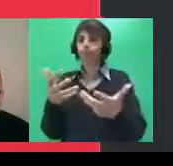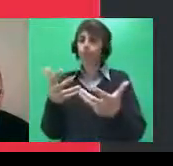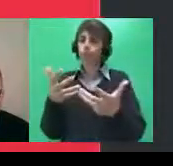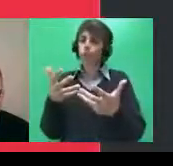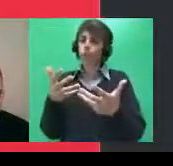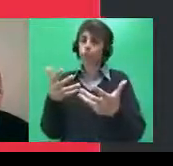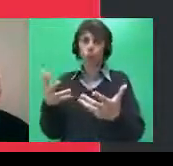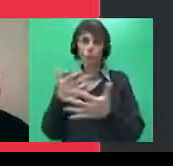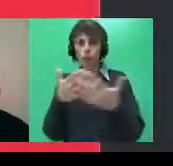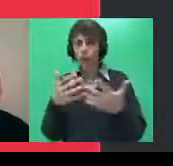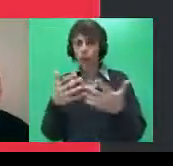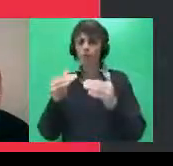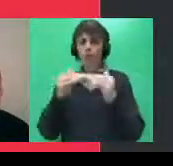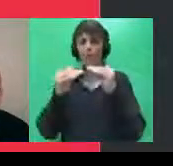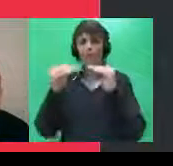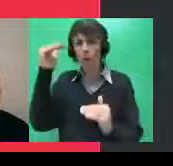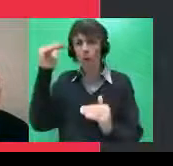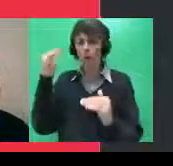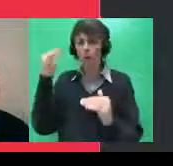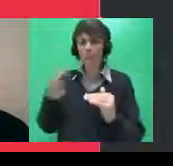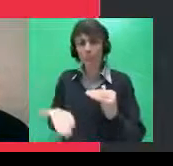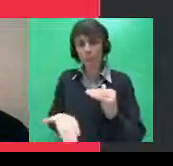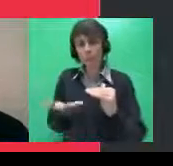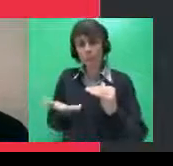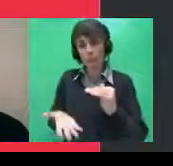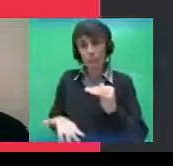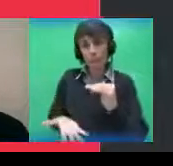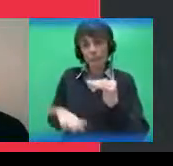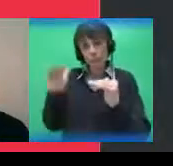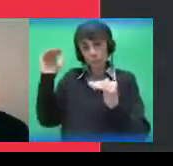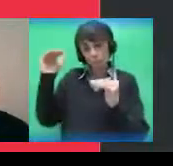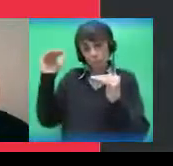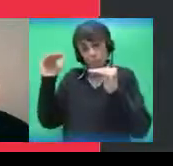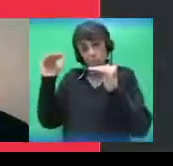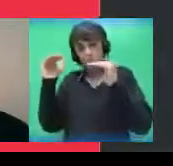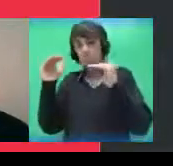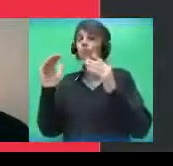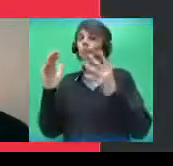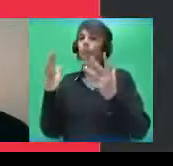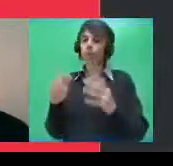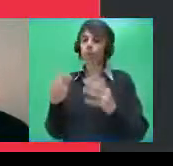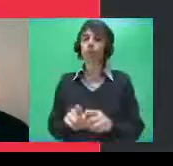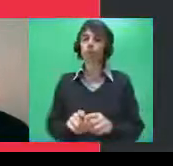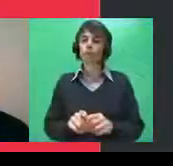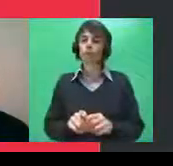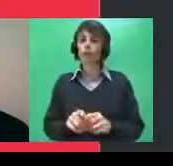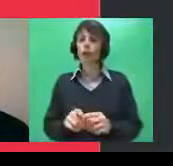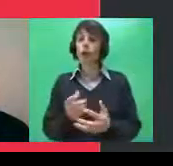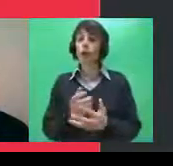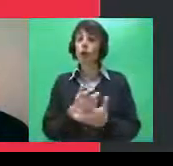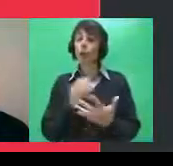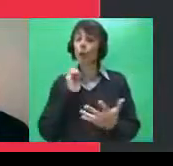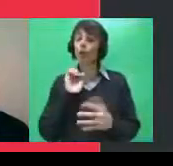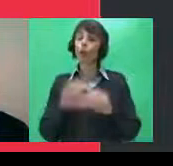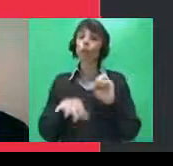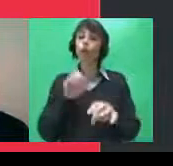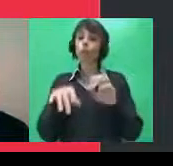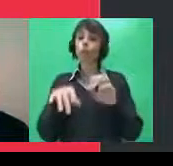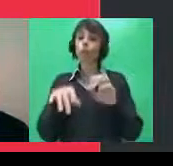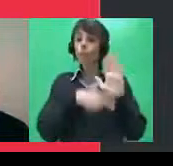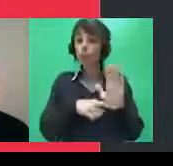there. We'll then talk through an overview of some of the approaches and programs and policy pieces that are